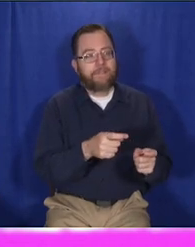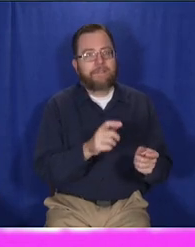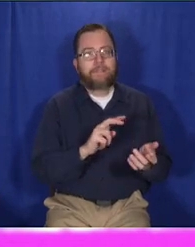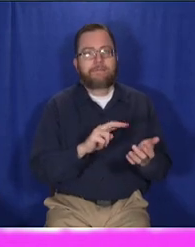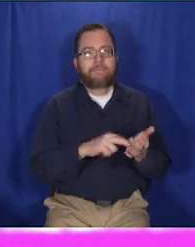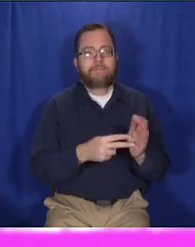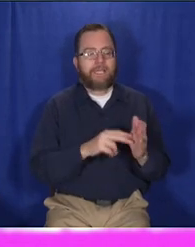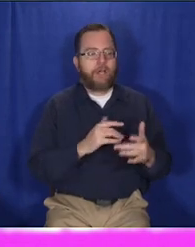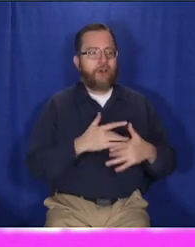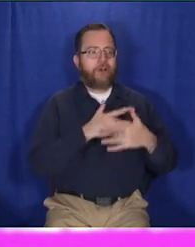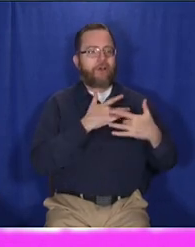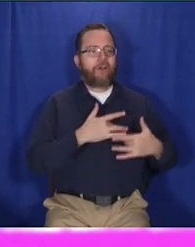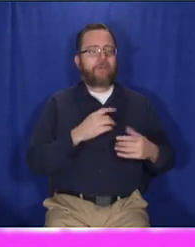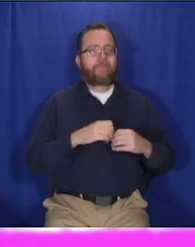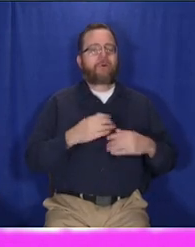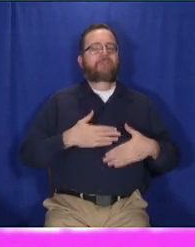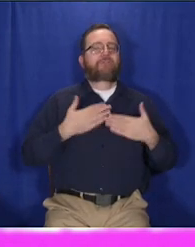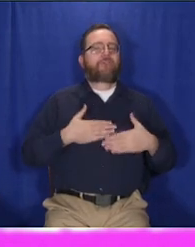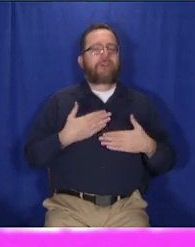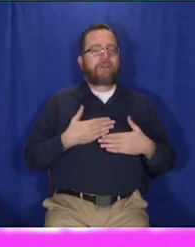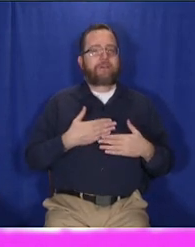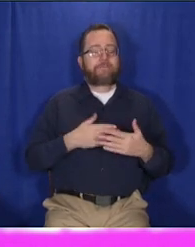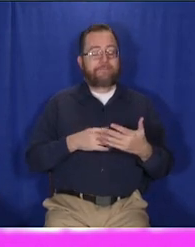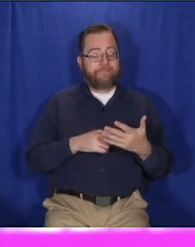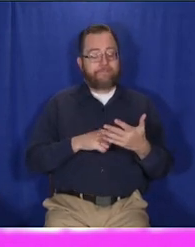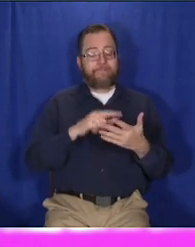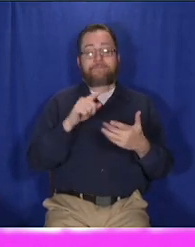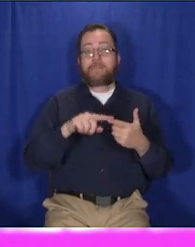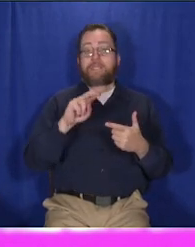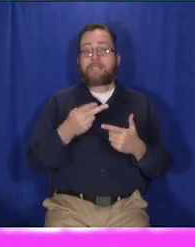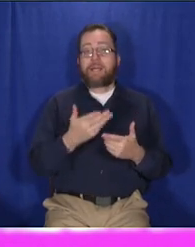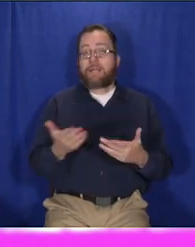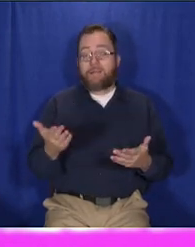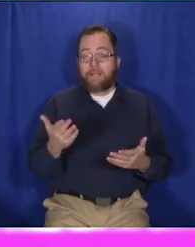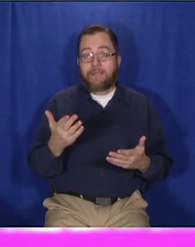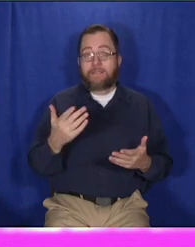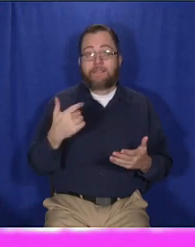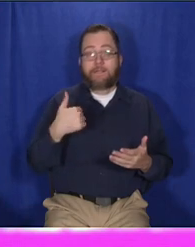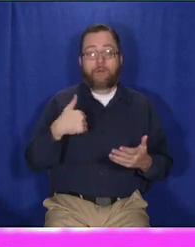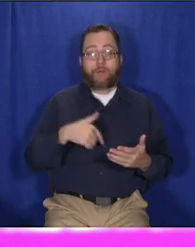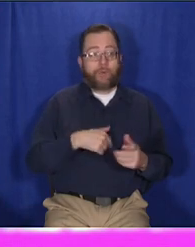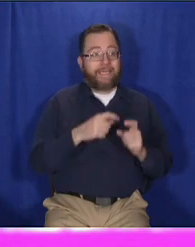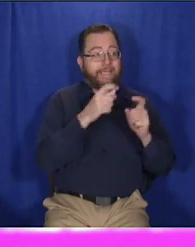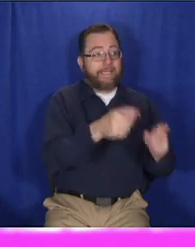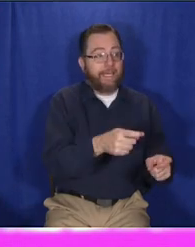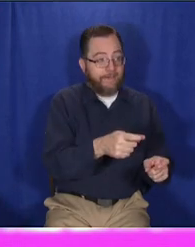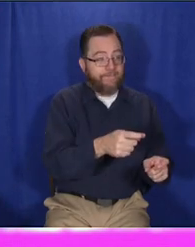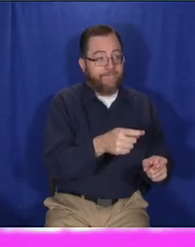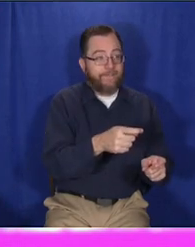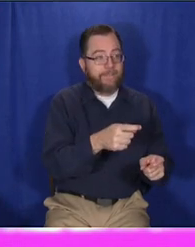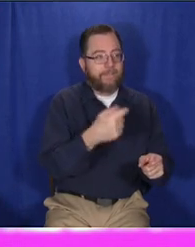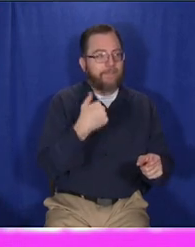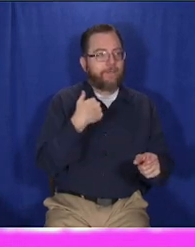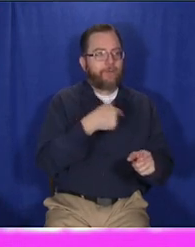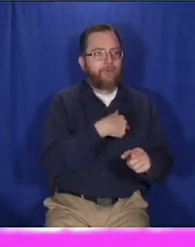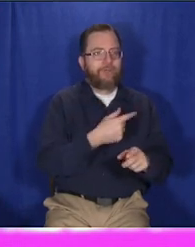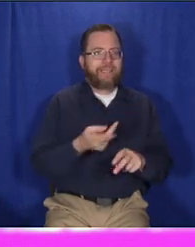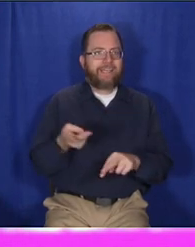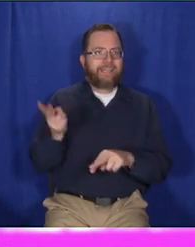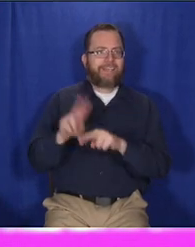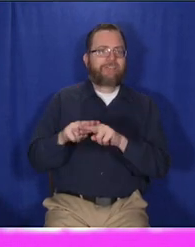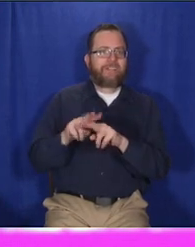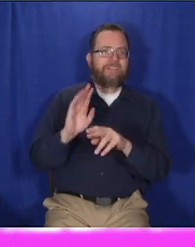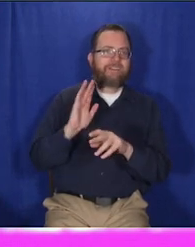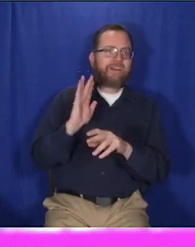joy. Number two, when we give, we accumulate eternal treasure. This is what Paul says in Philippians 4,